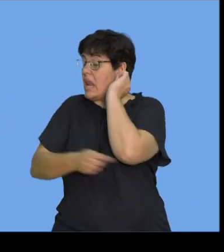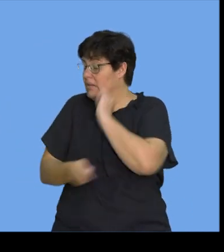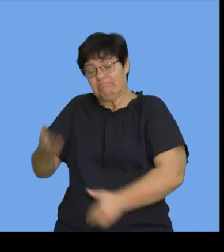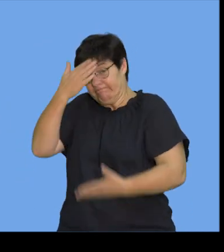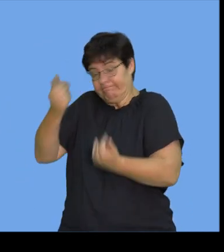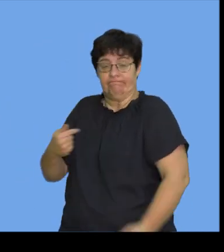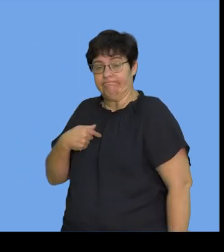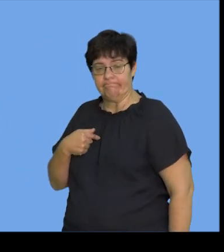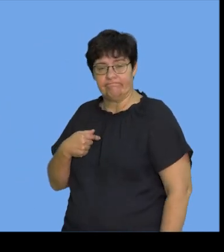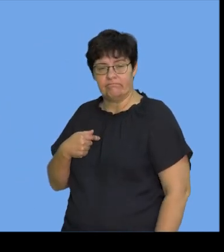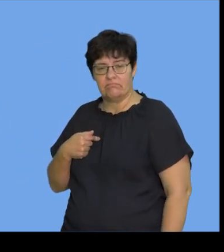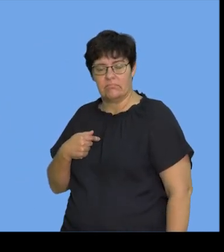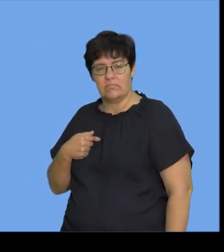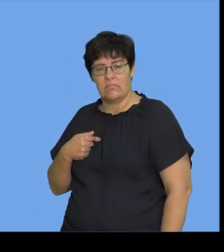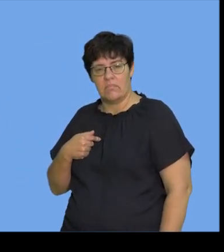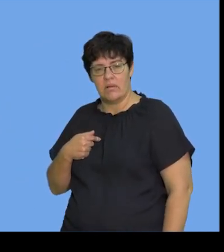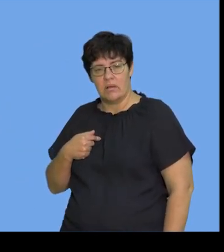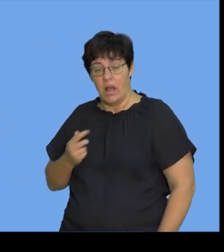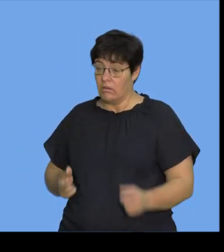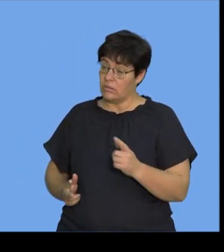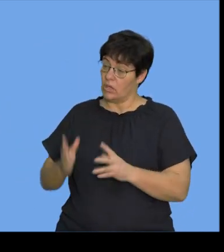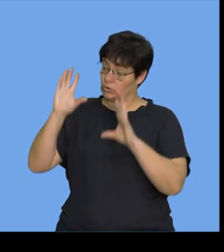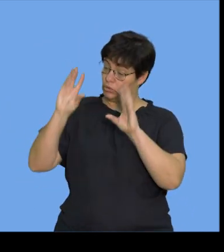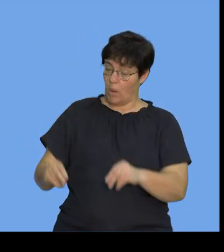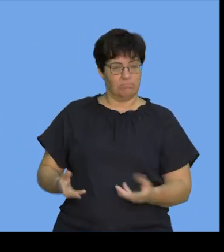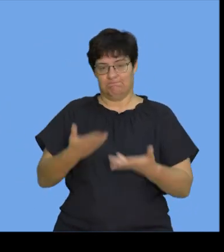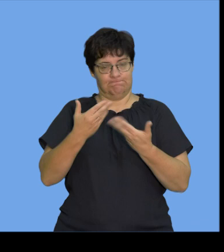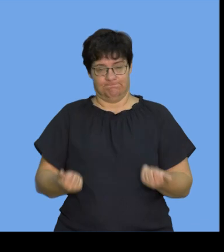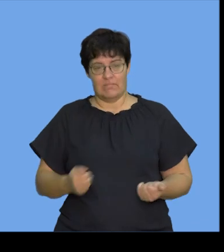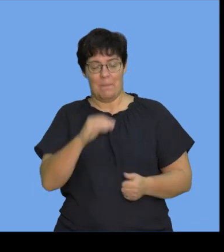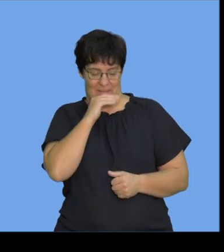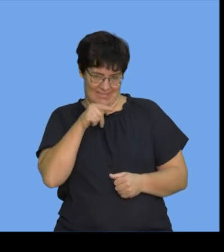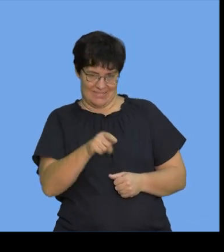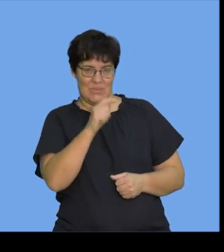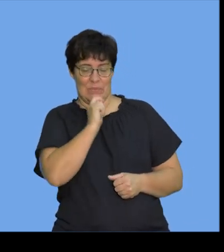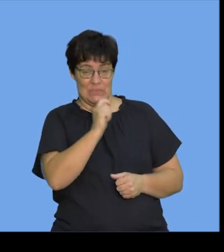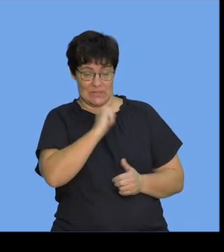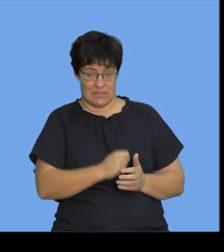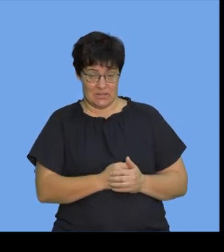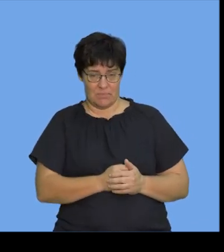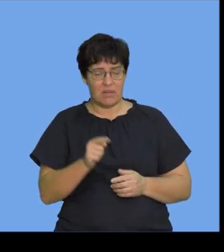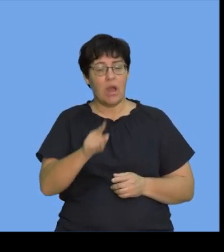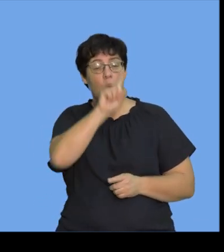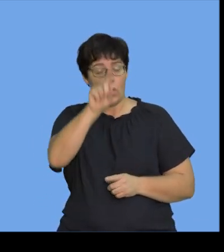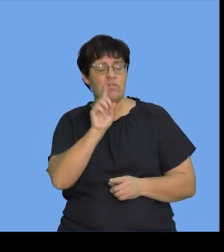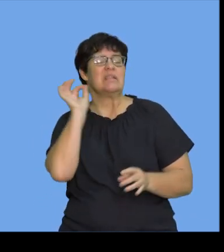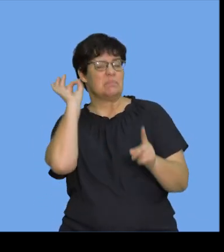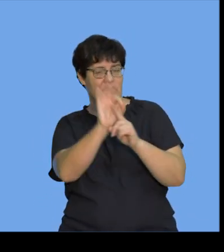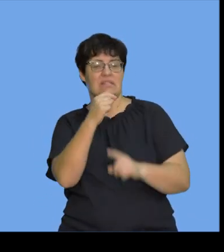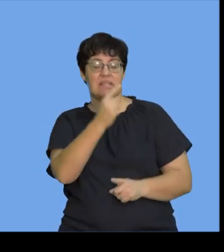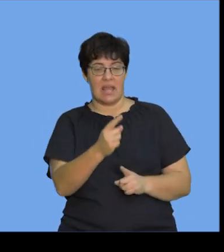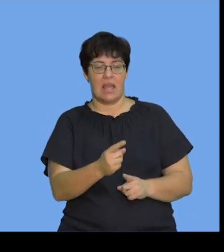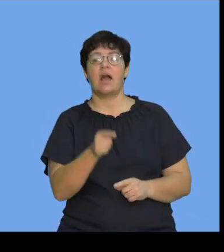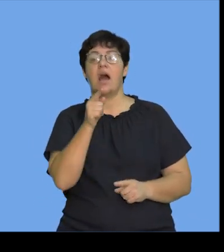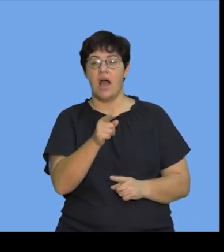or where must I cut the number of terms. Then I will use this formula. But the question will specifically say to you, calculate